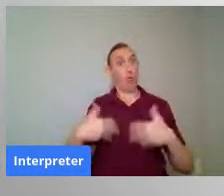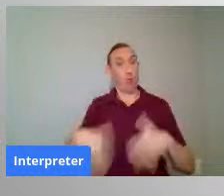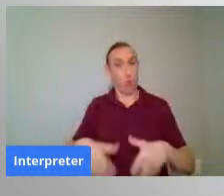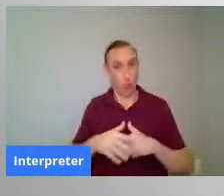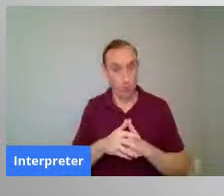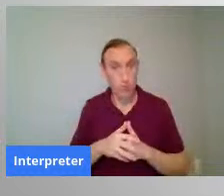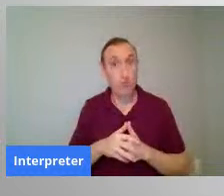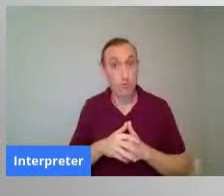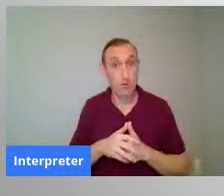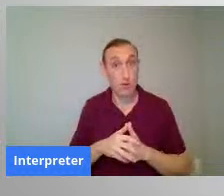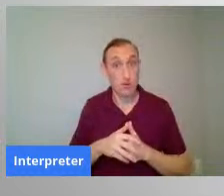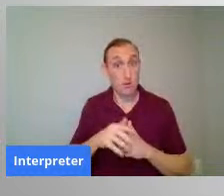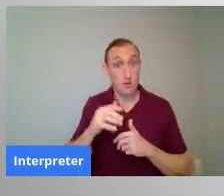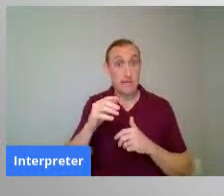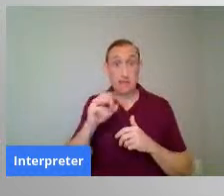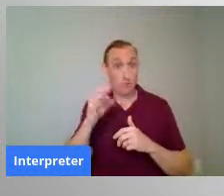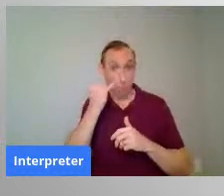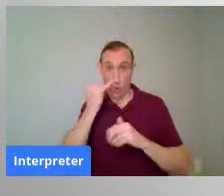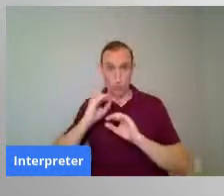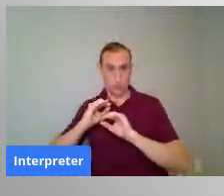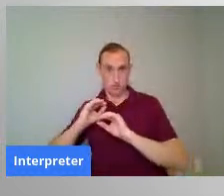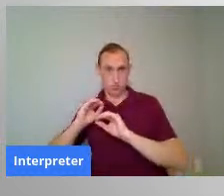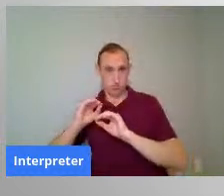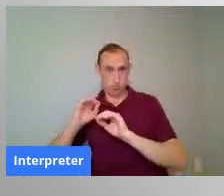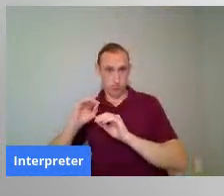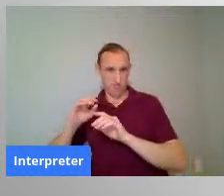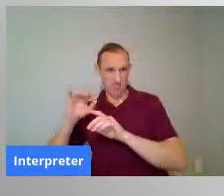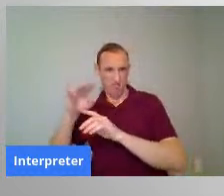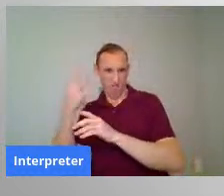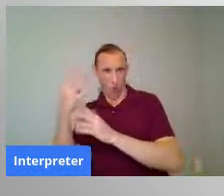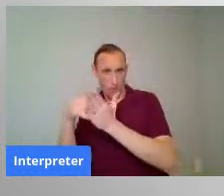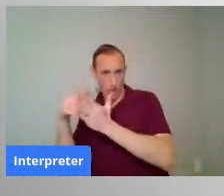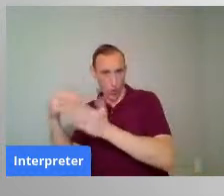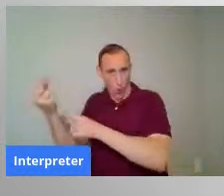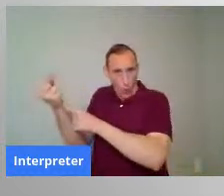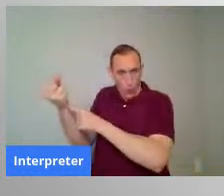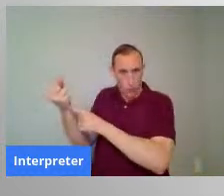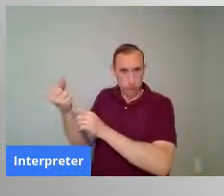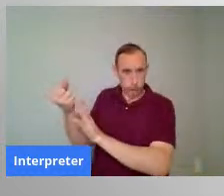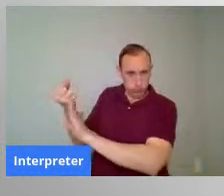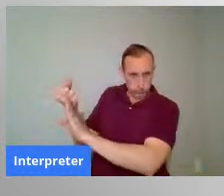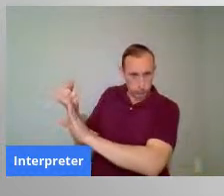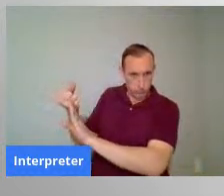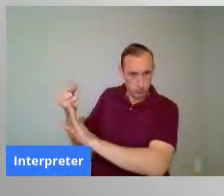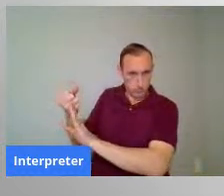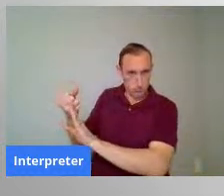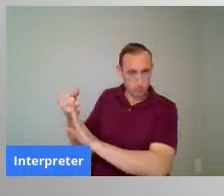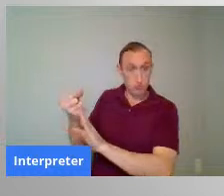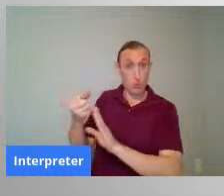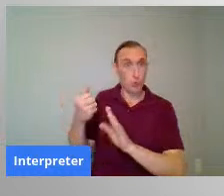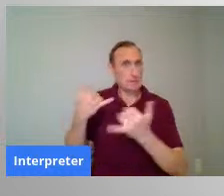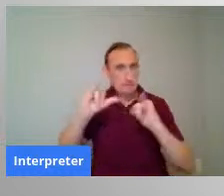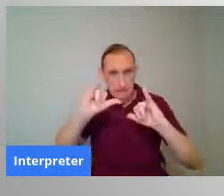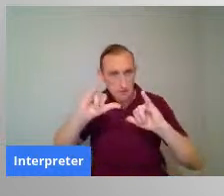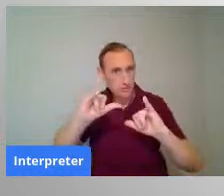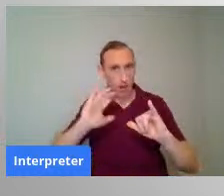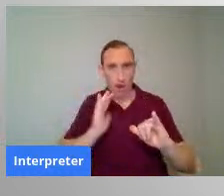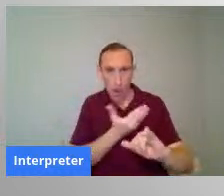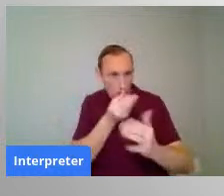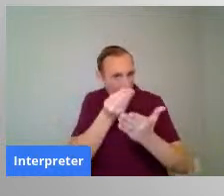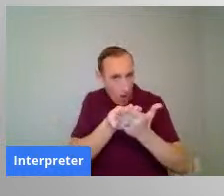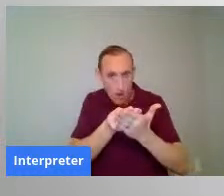without that $4 million, we are still looking pretty good. I did mention our property tax collection. We're